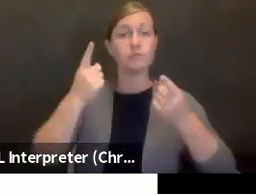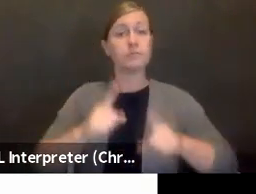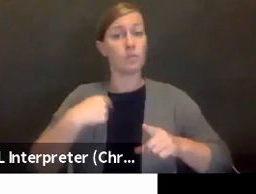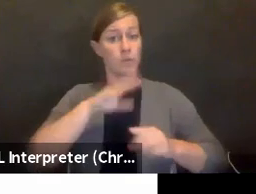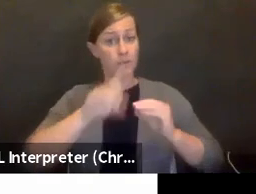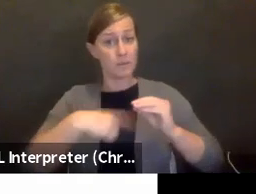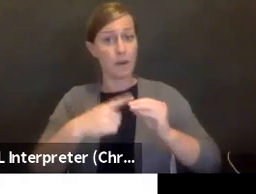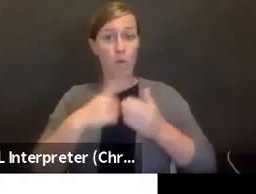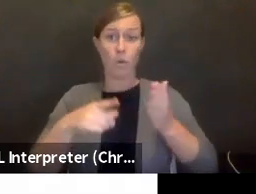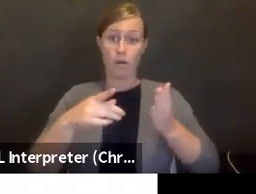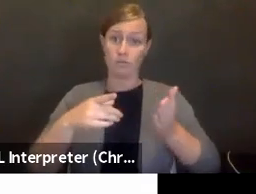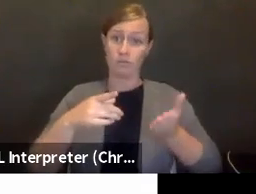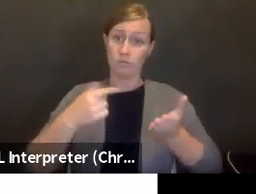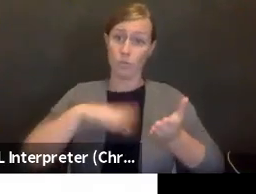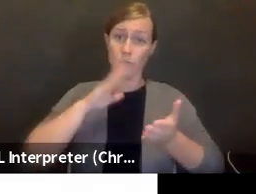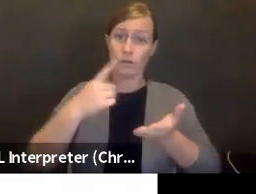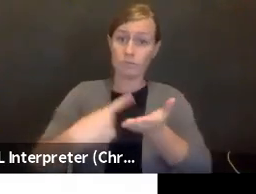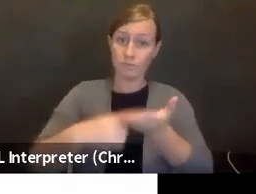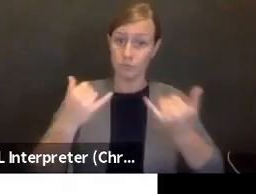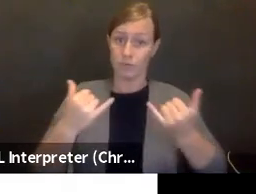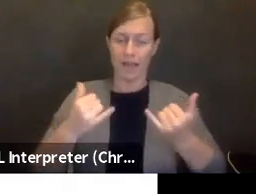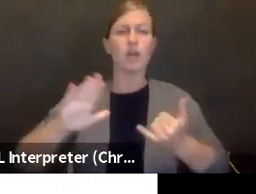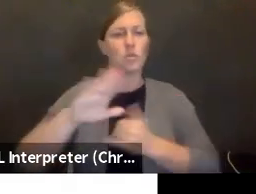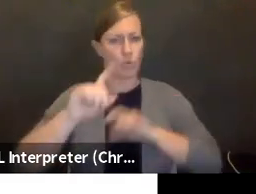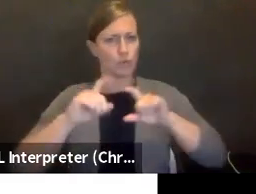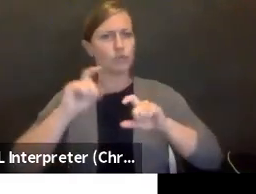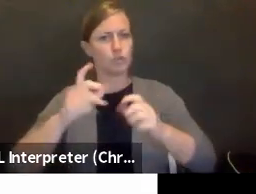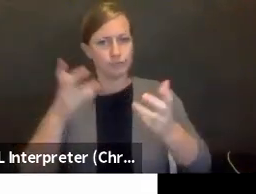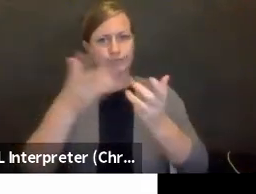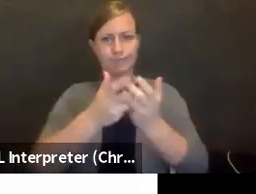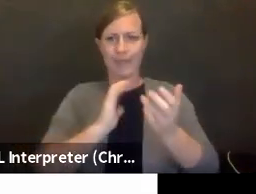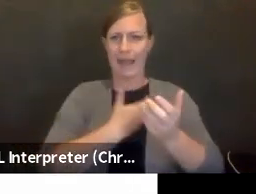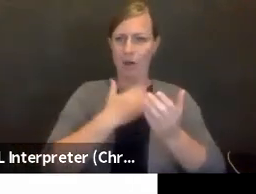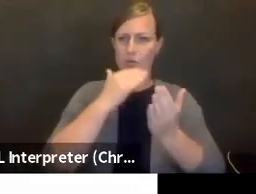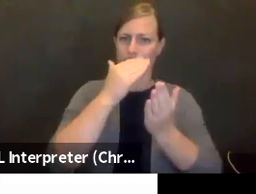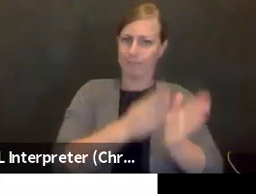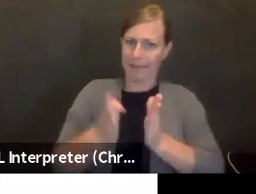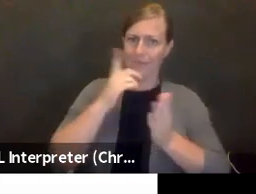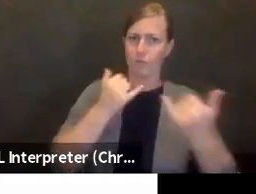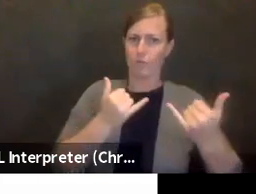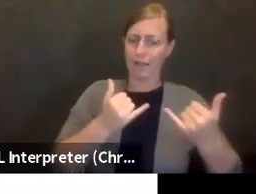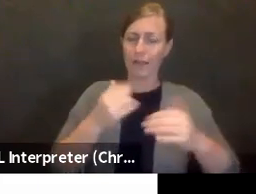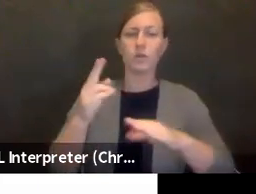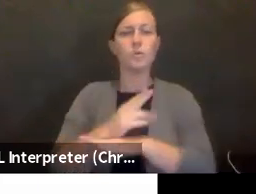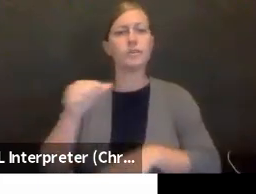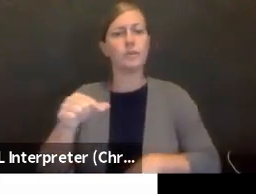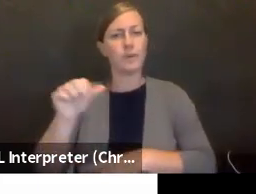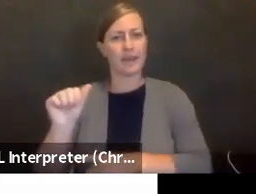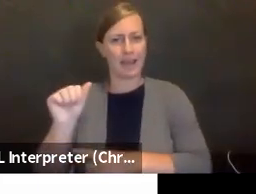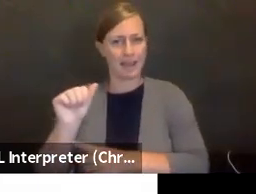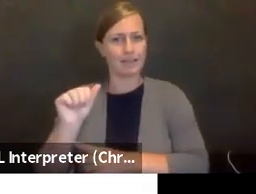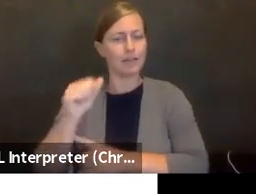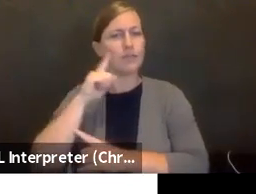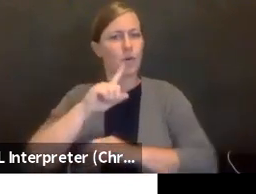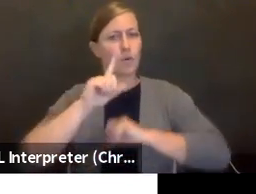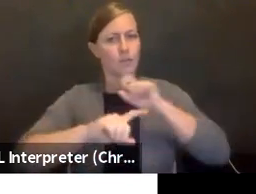about, your question should be directed at that because that's what we're going to be able to cover today. So use the Q&A feature to ask questions.